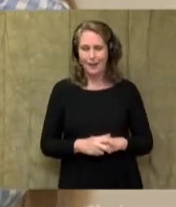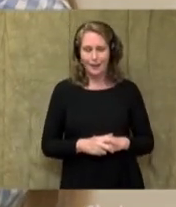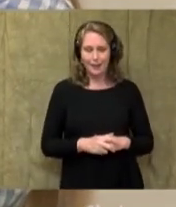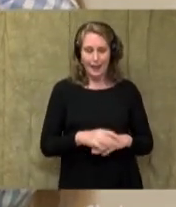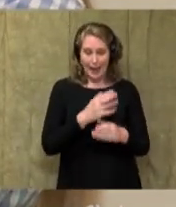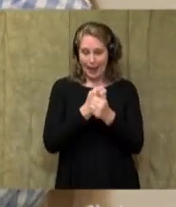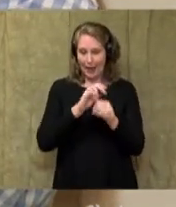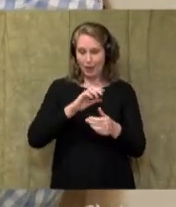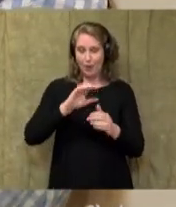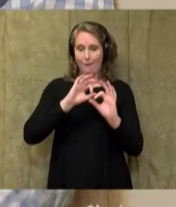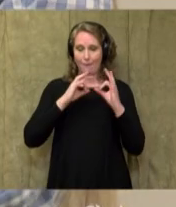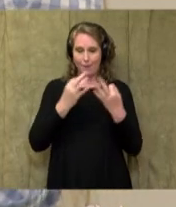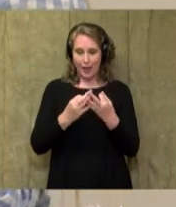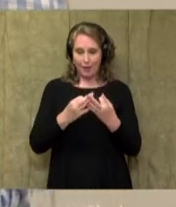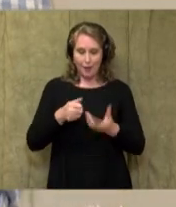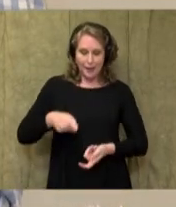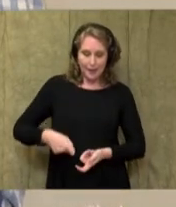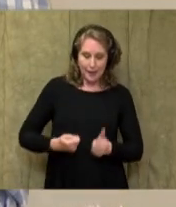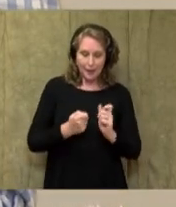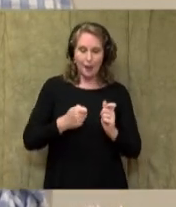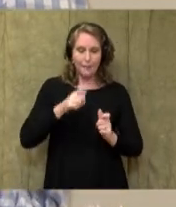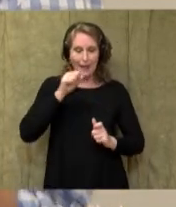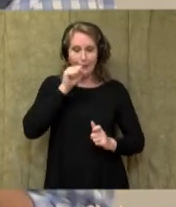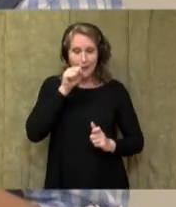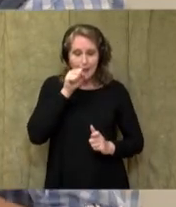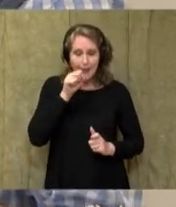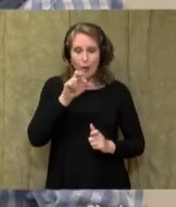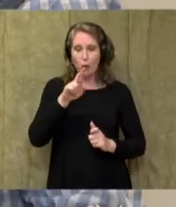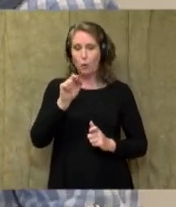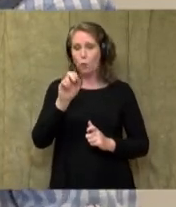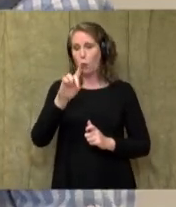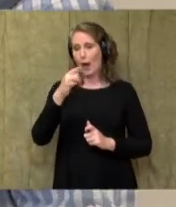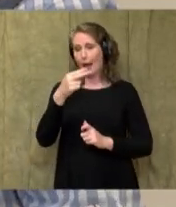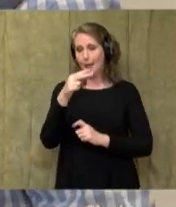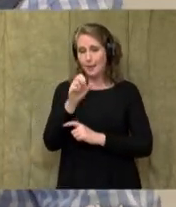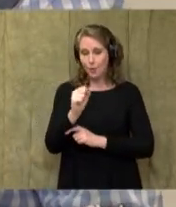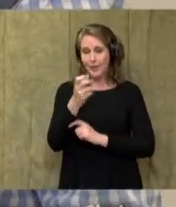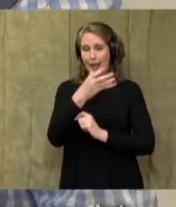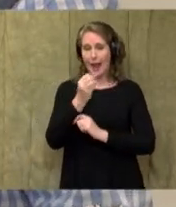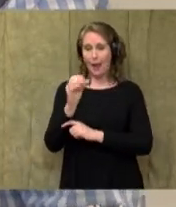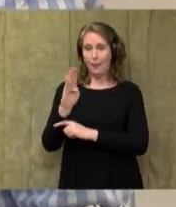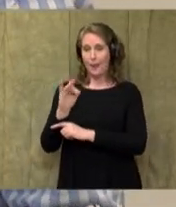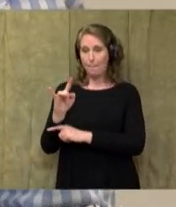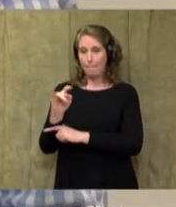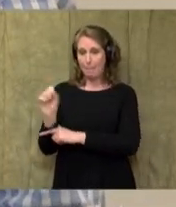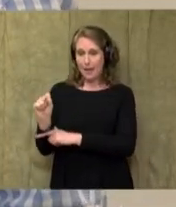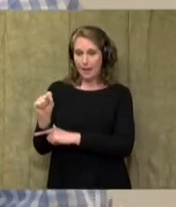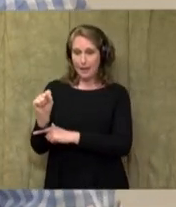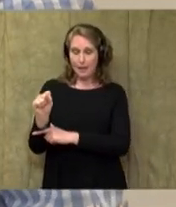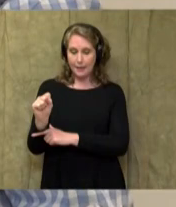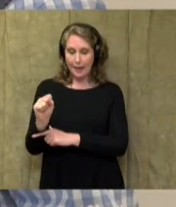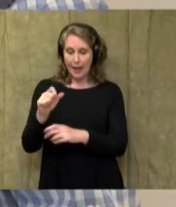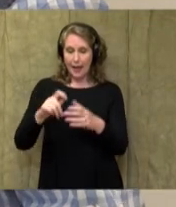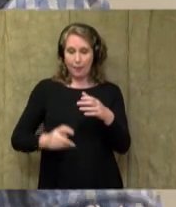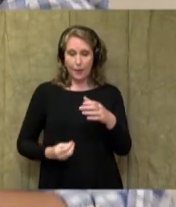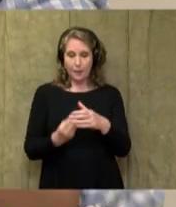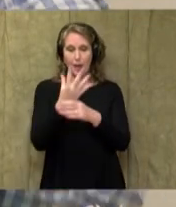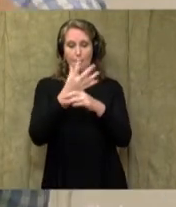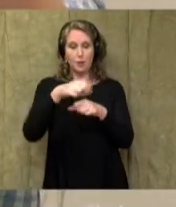Hare and his family dug up the carrots, the radishes, and the beets. Hare plucked off all the